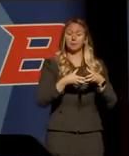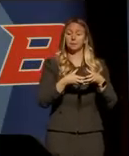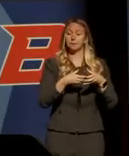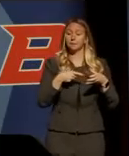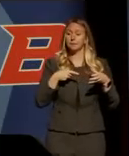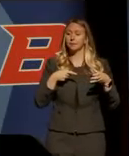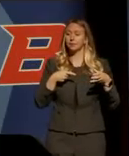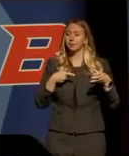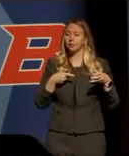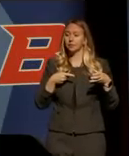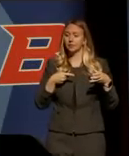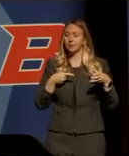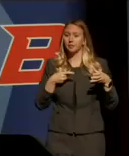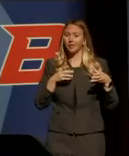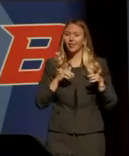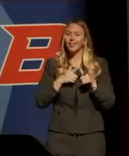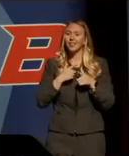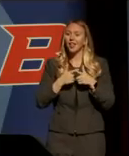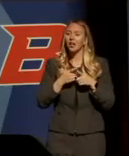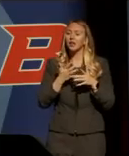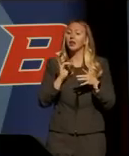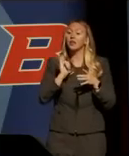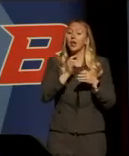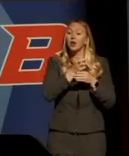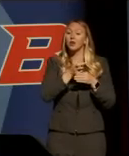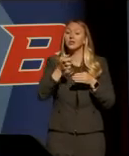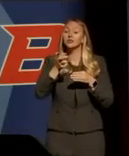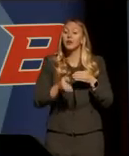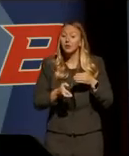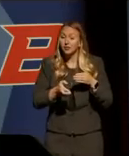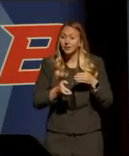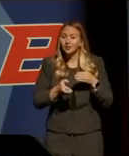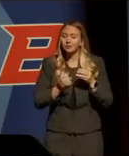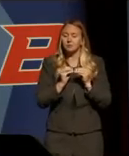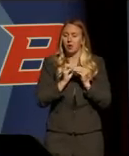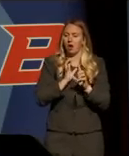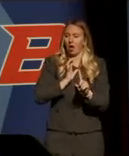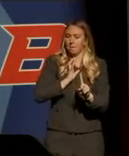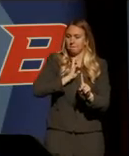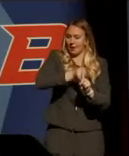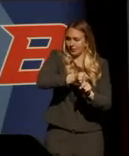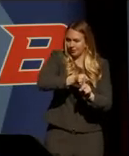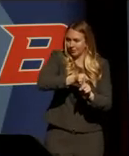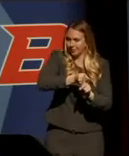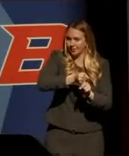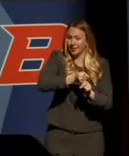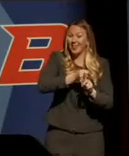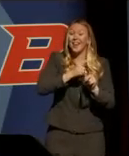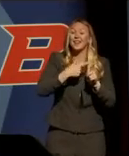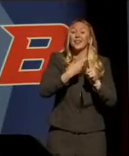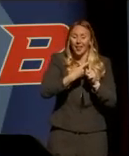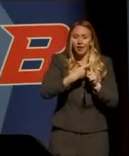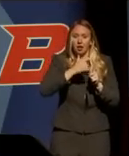the more impactful their outcomes and the more citations those articles get.